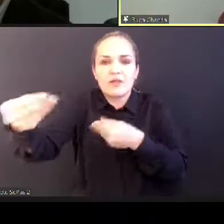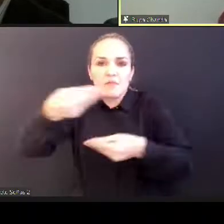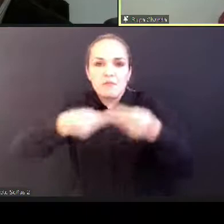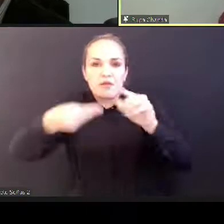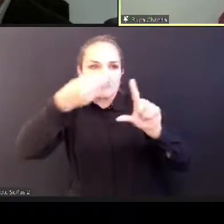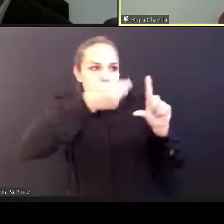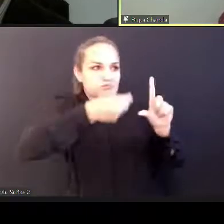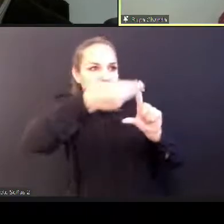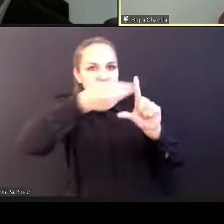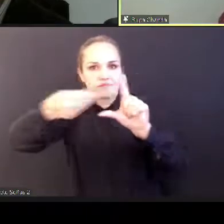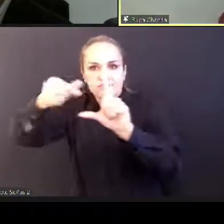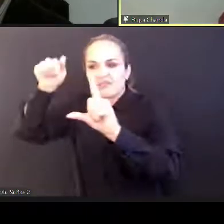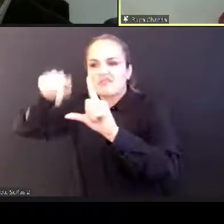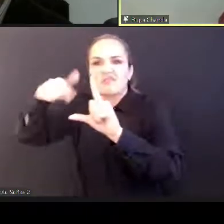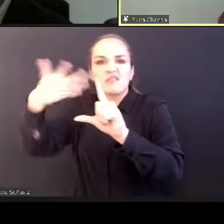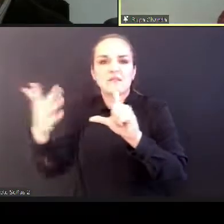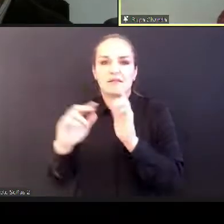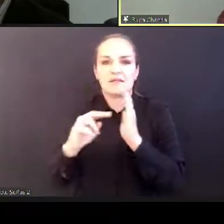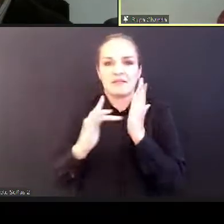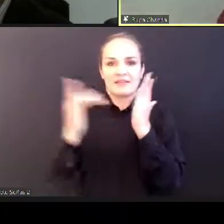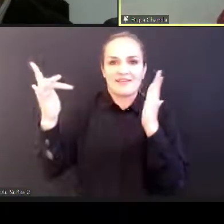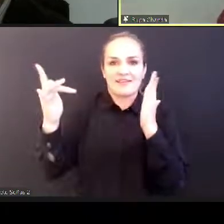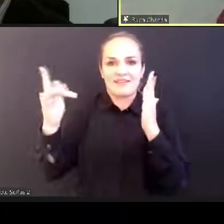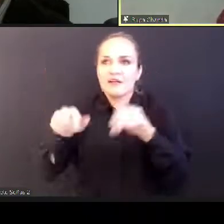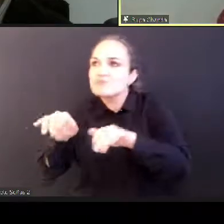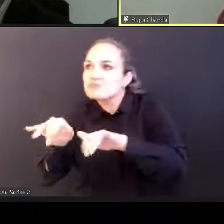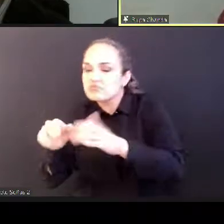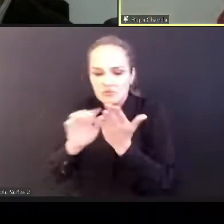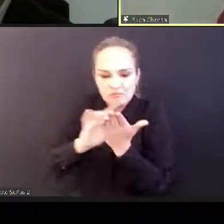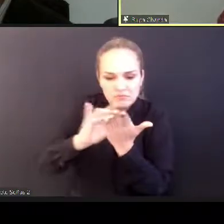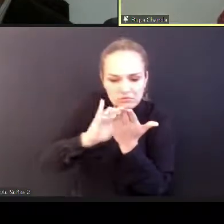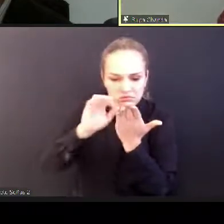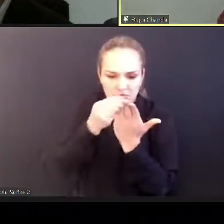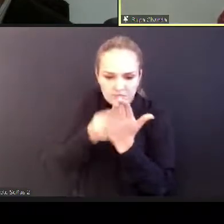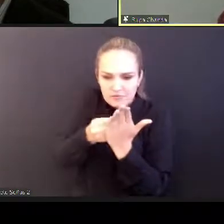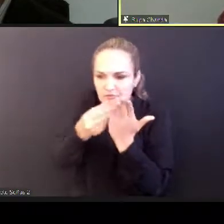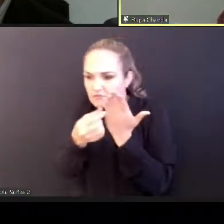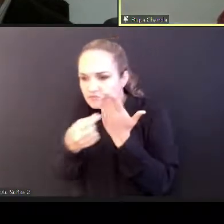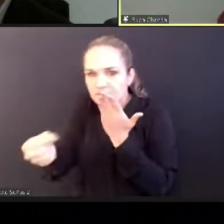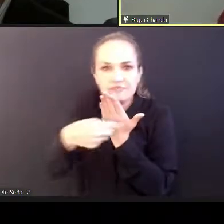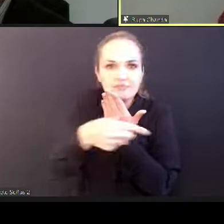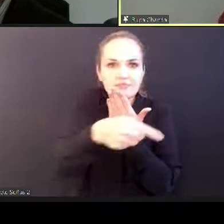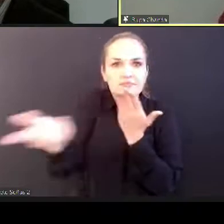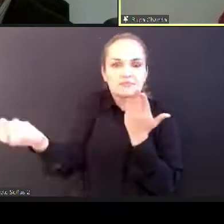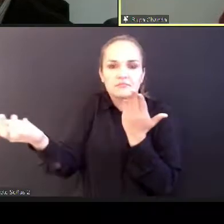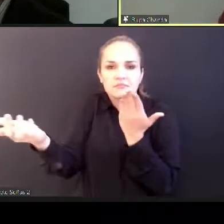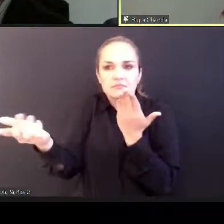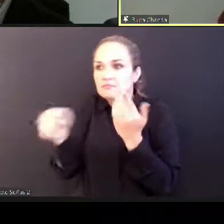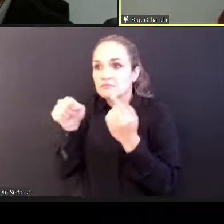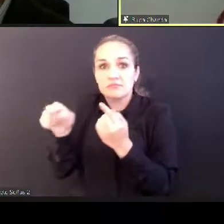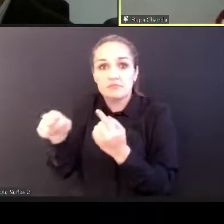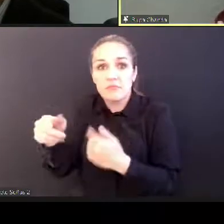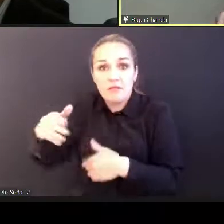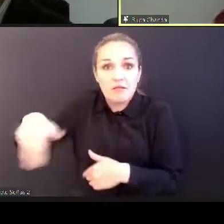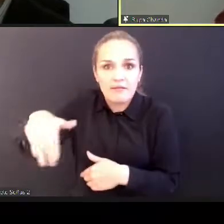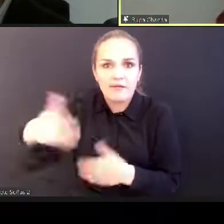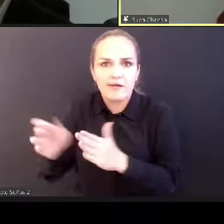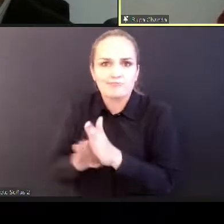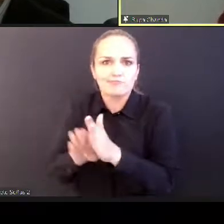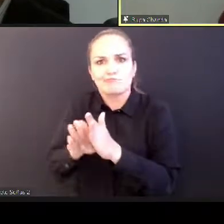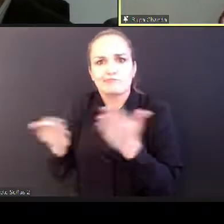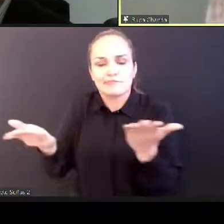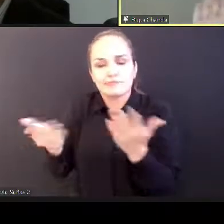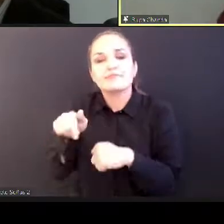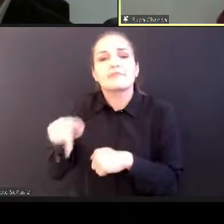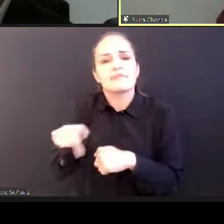of the market access conditions. So I think RTAs should focus for now in terms of just